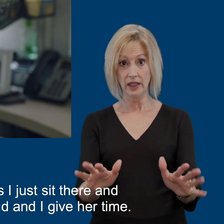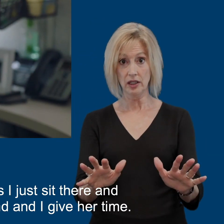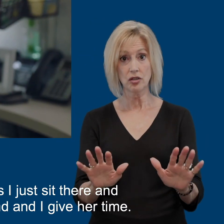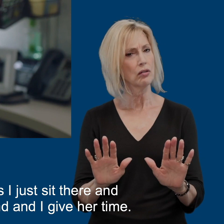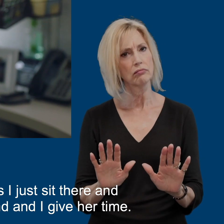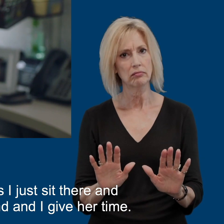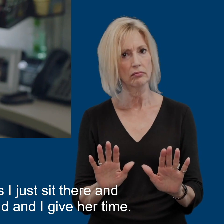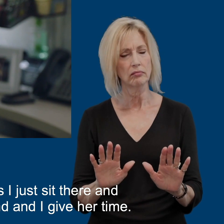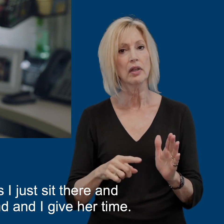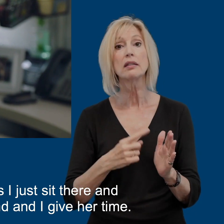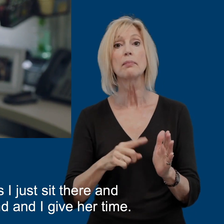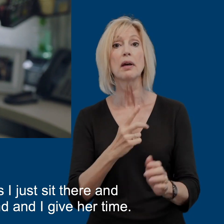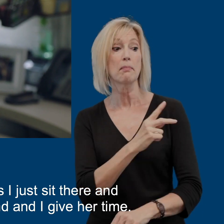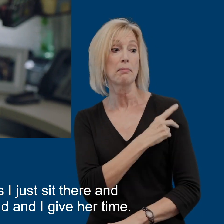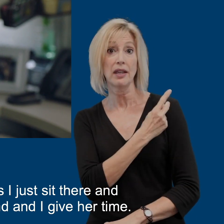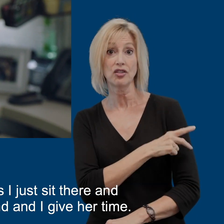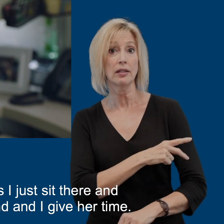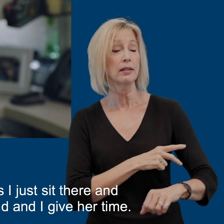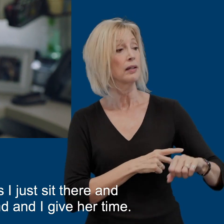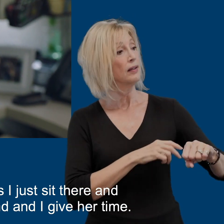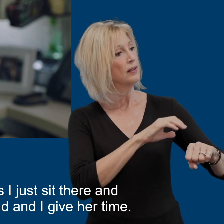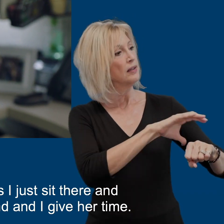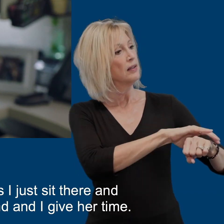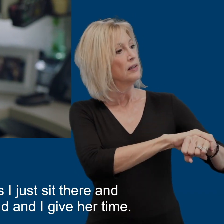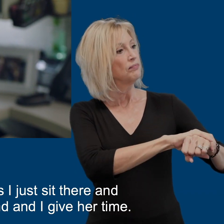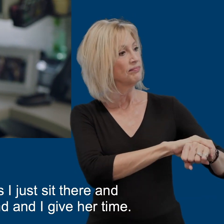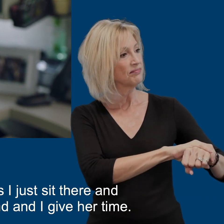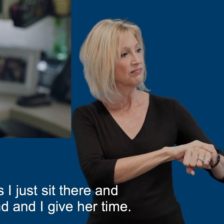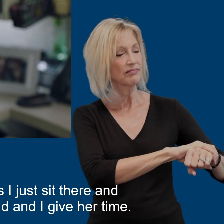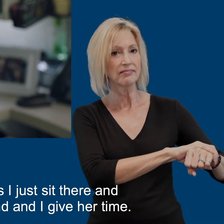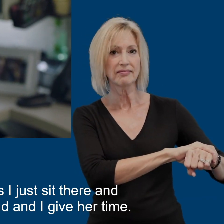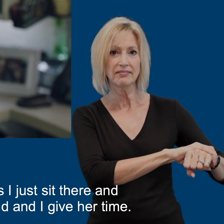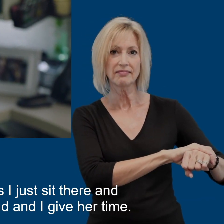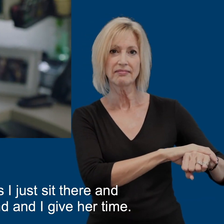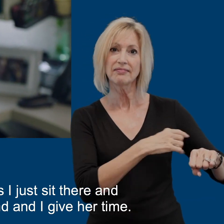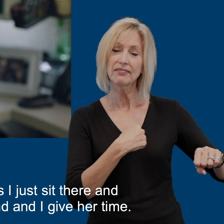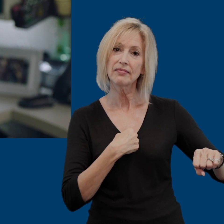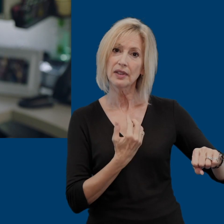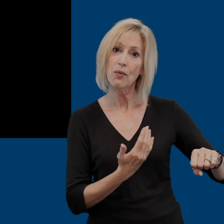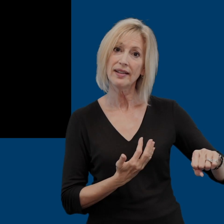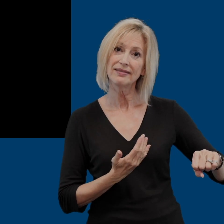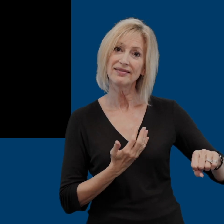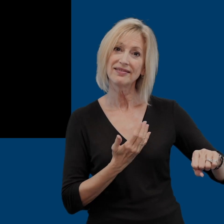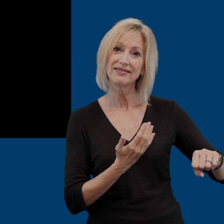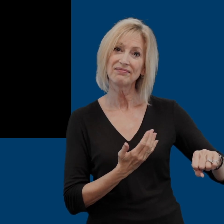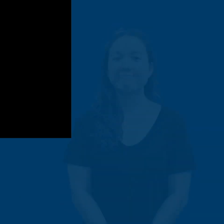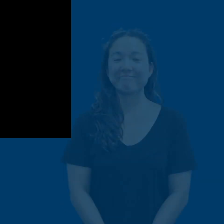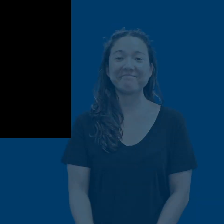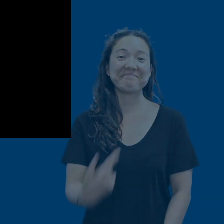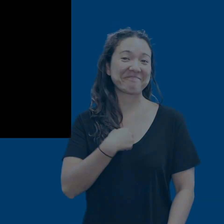done. It's time. Sometimes I sit there and I just hold my patient's hand and I give her time.